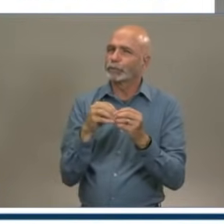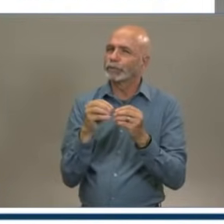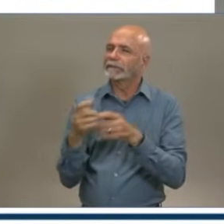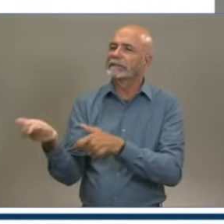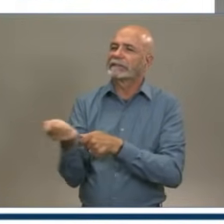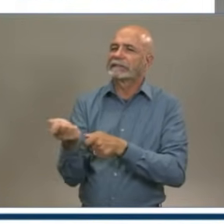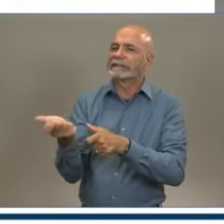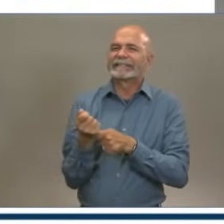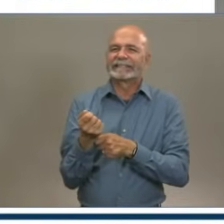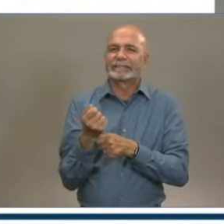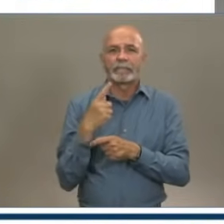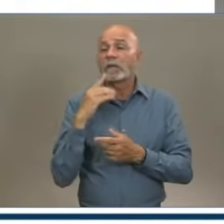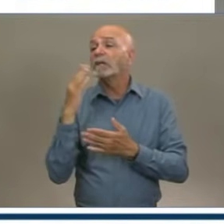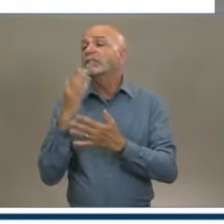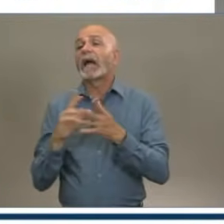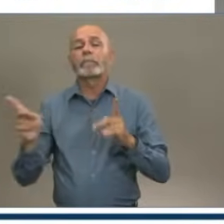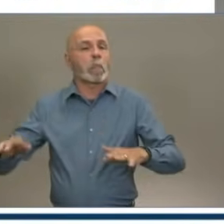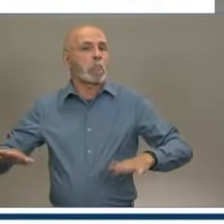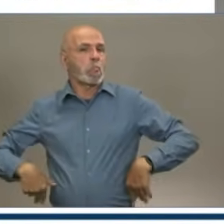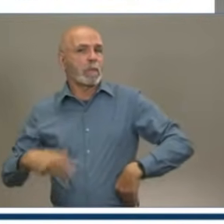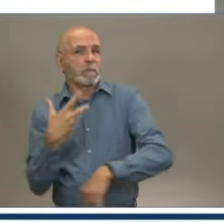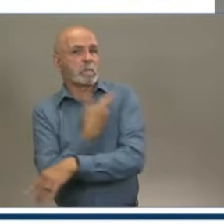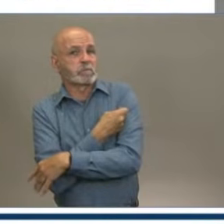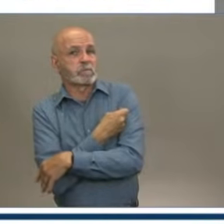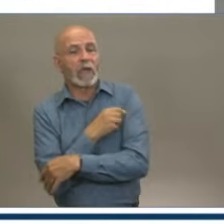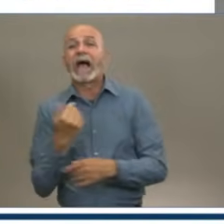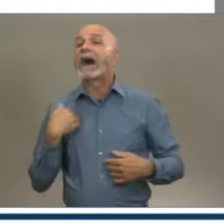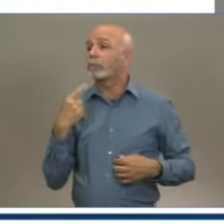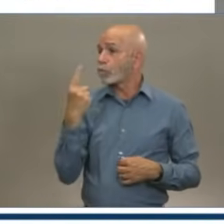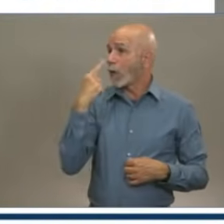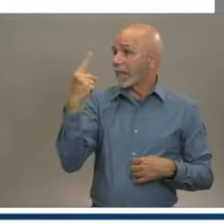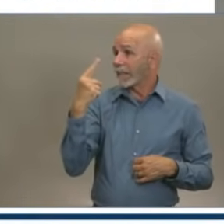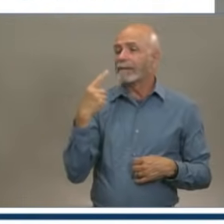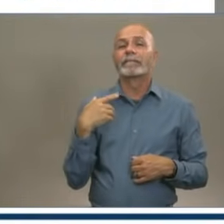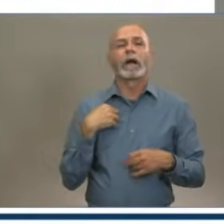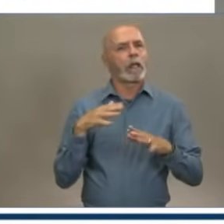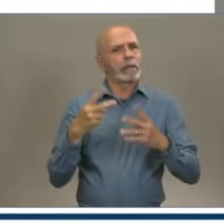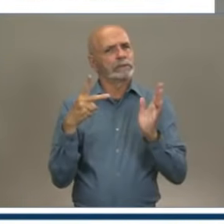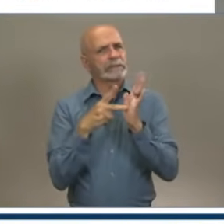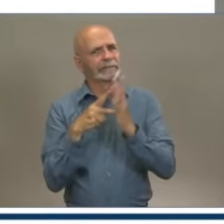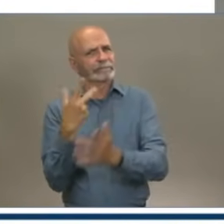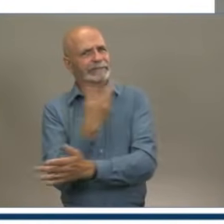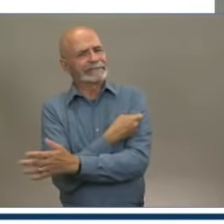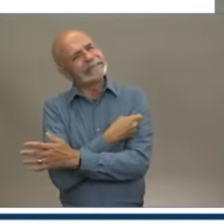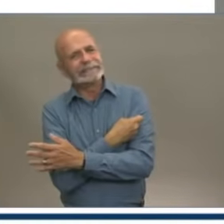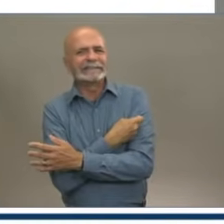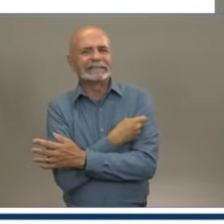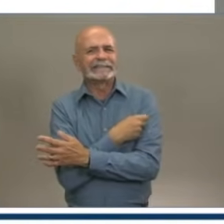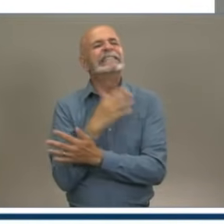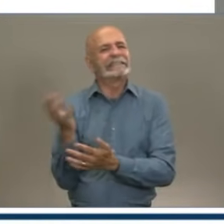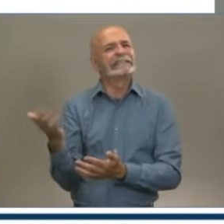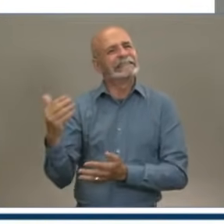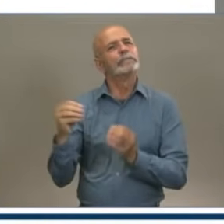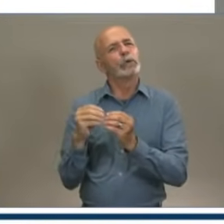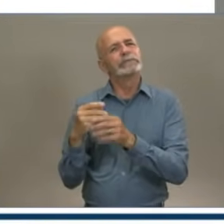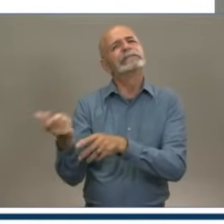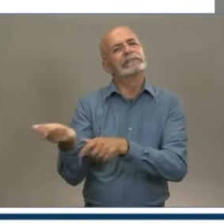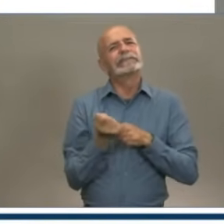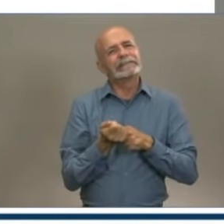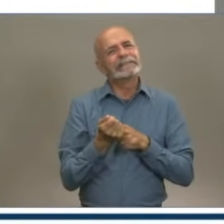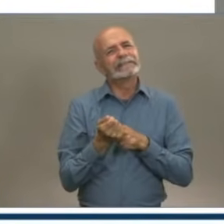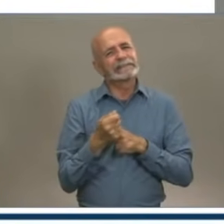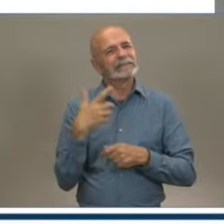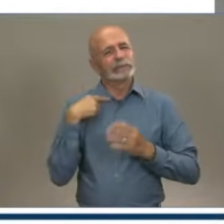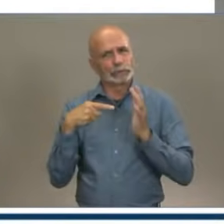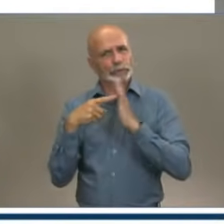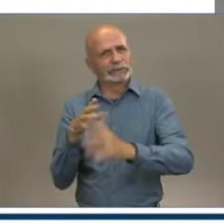vaccine or have only had one dose of vaccine, we need them to keep coming out and rolling up their sleeves. We will have vaccine for you, and we'll